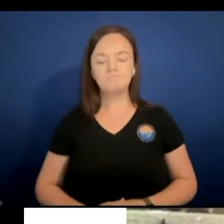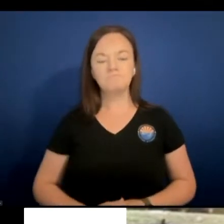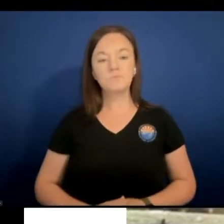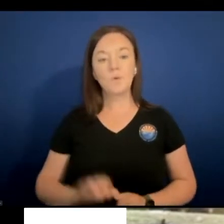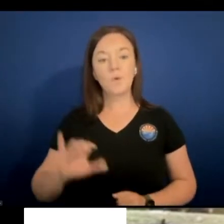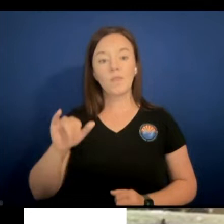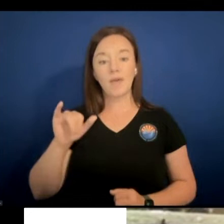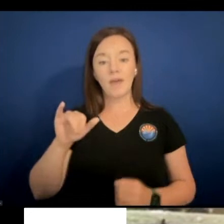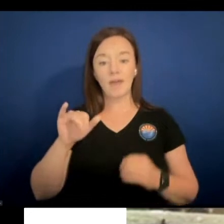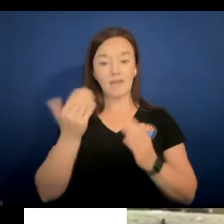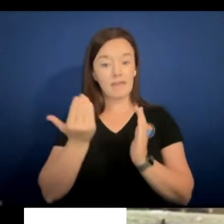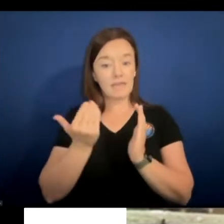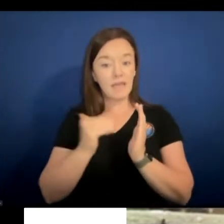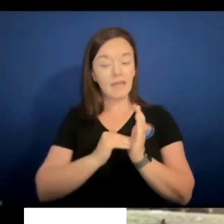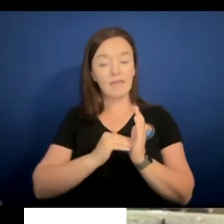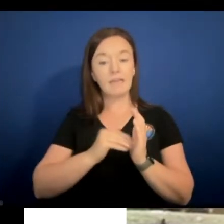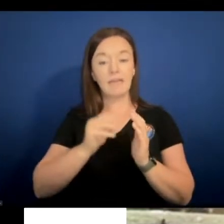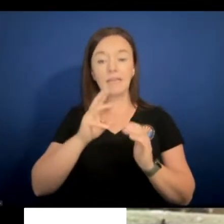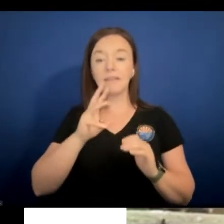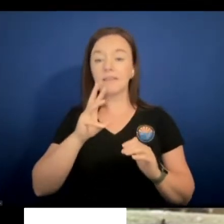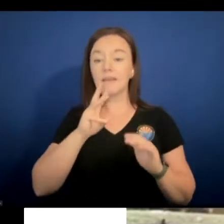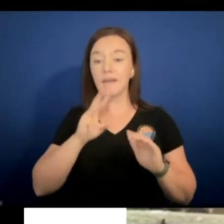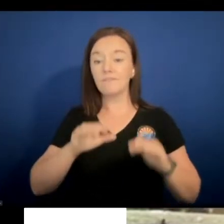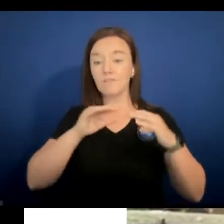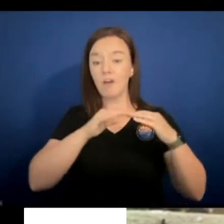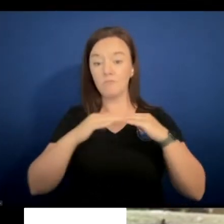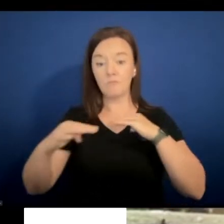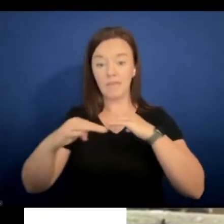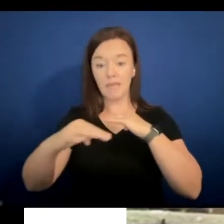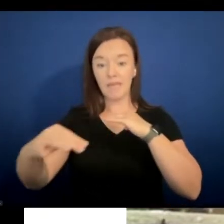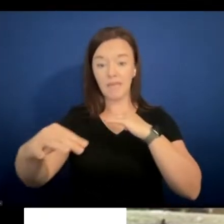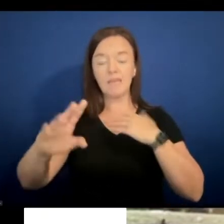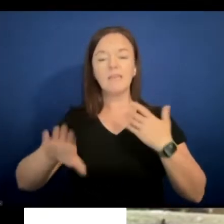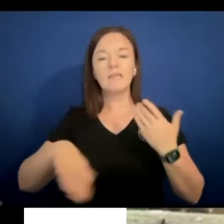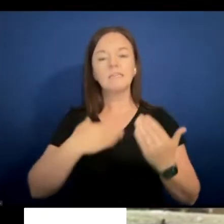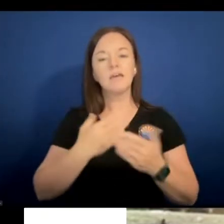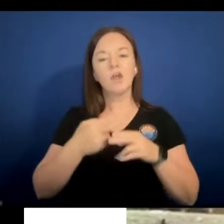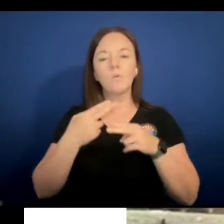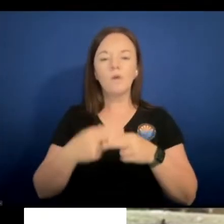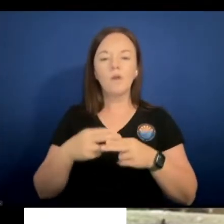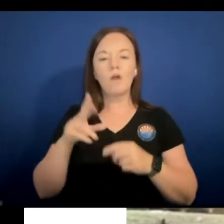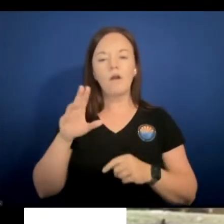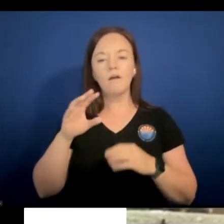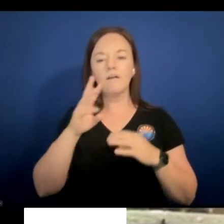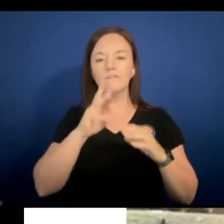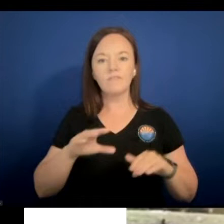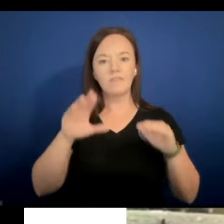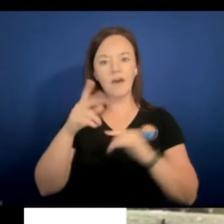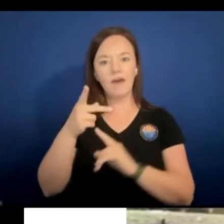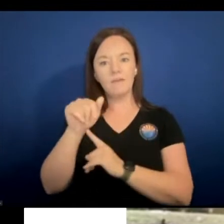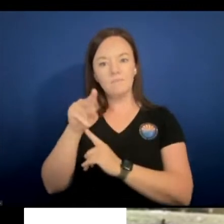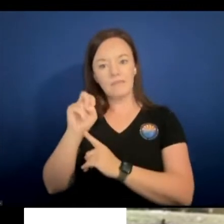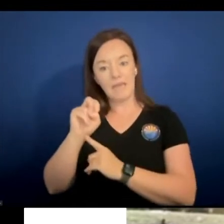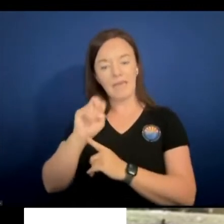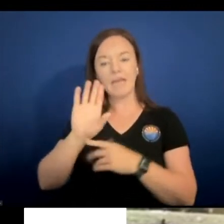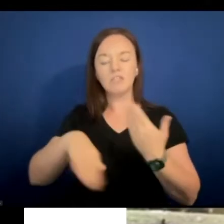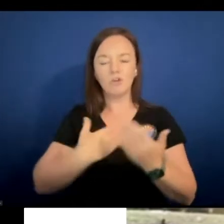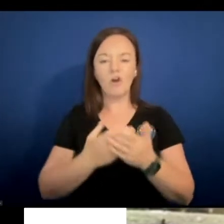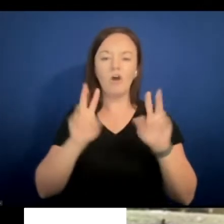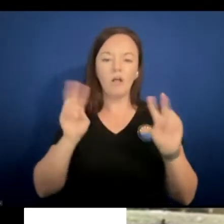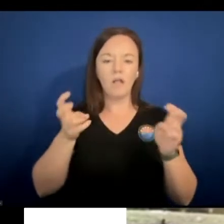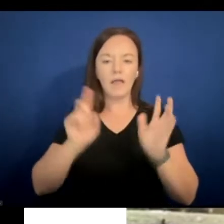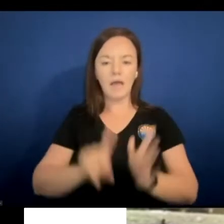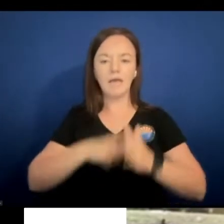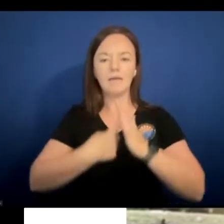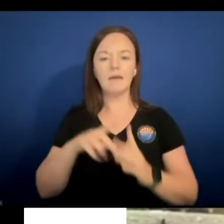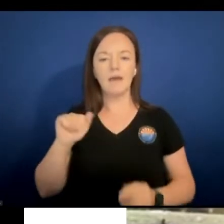again, in the floodplain, the entire floodplain, what we say is called activated. It is out of its normal